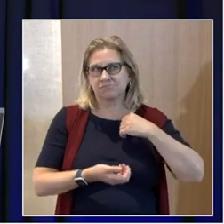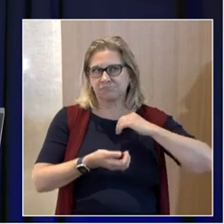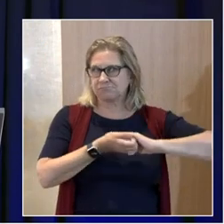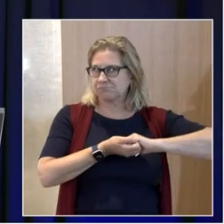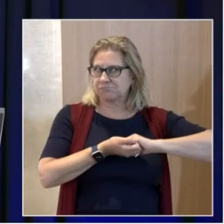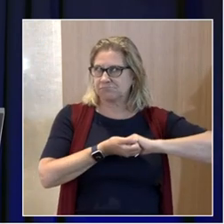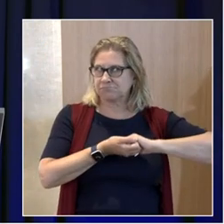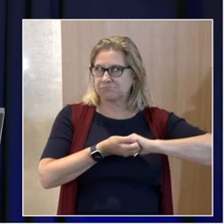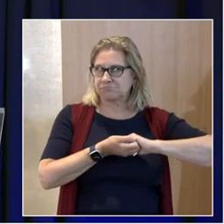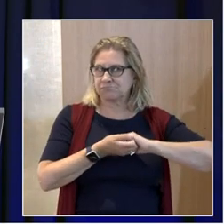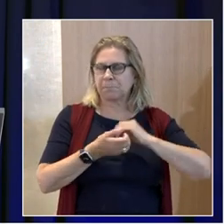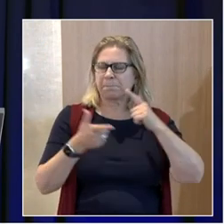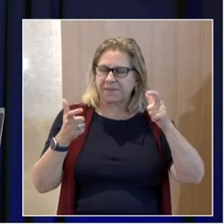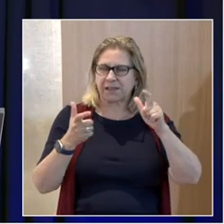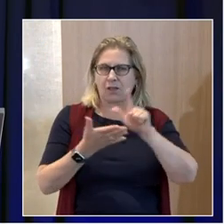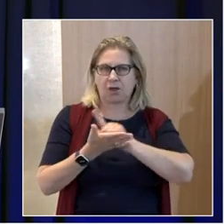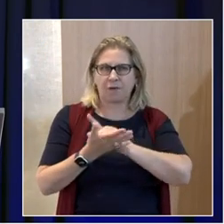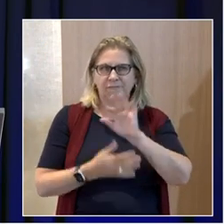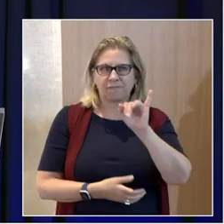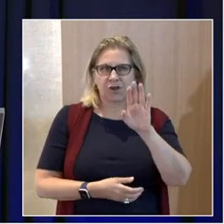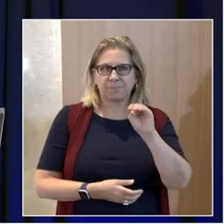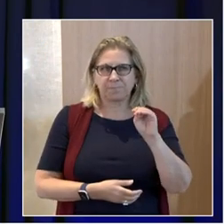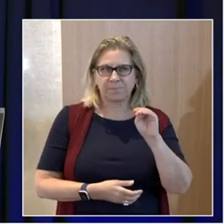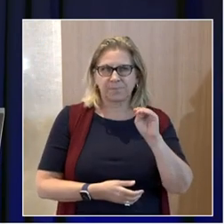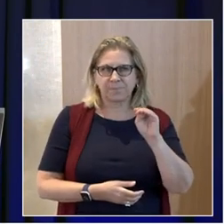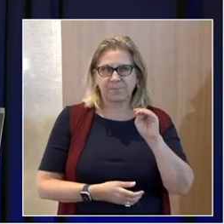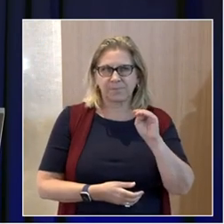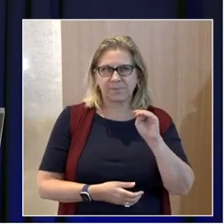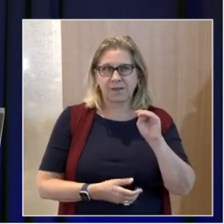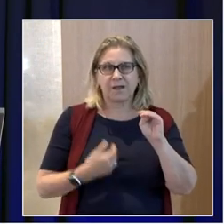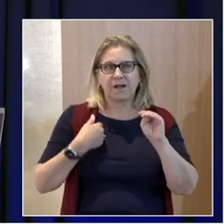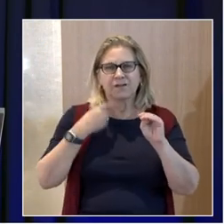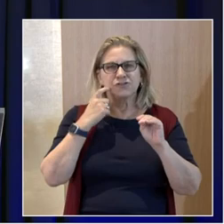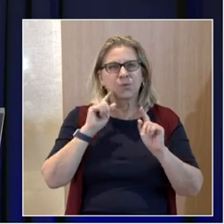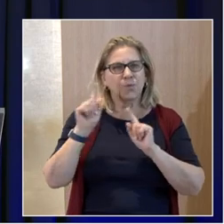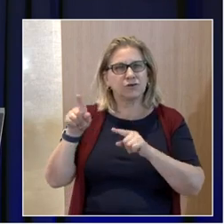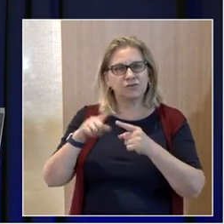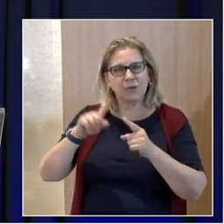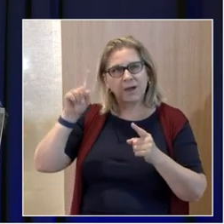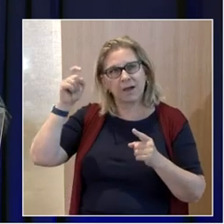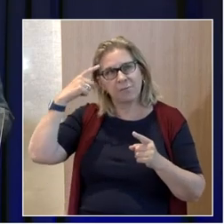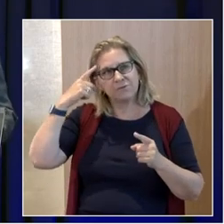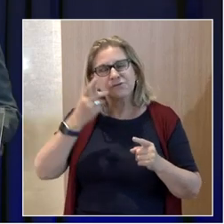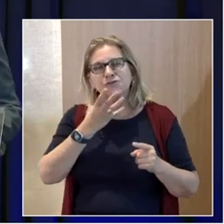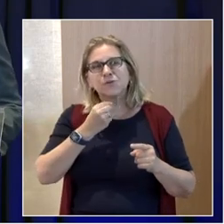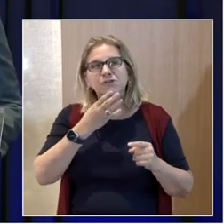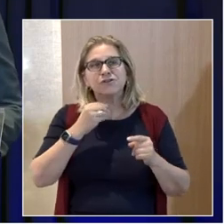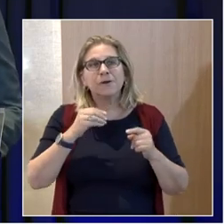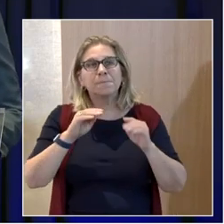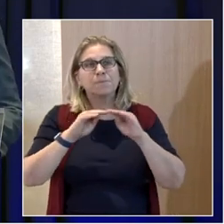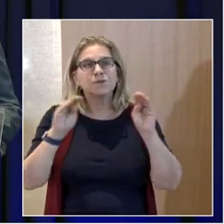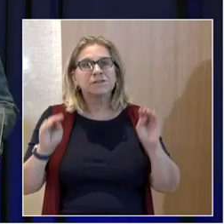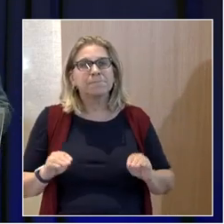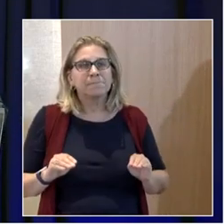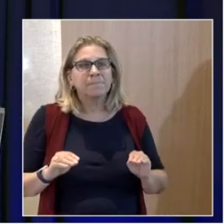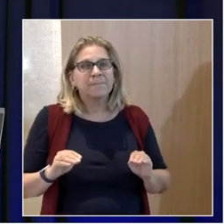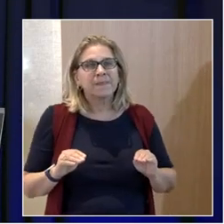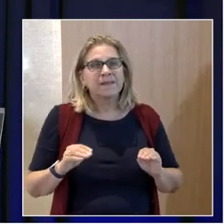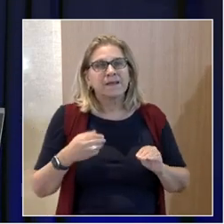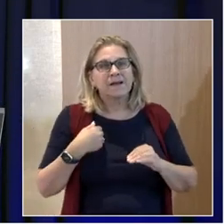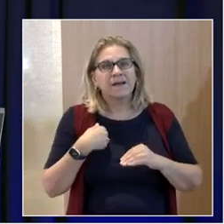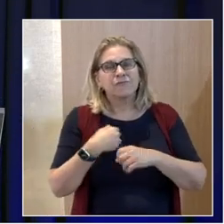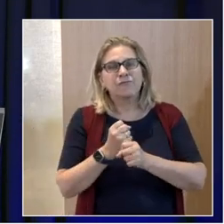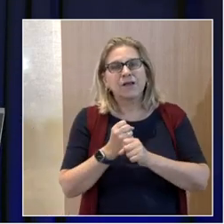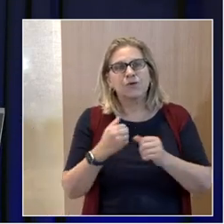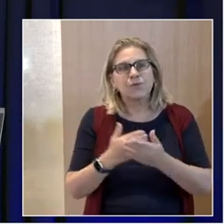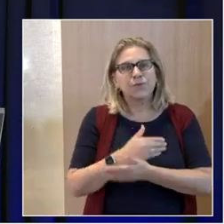was just at the Capitol Jewish Museum, where we have created another destination where visitors from around the world will